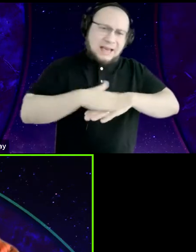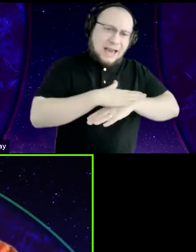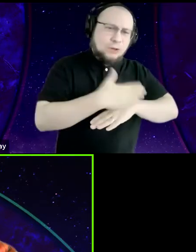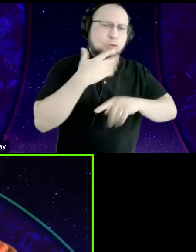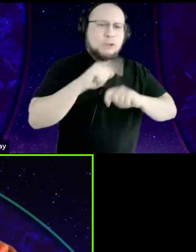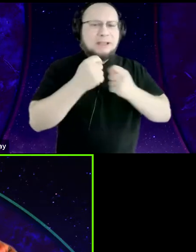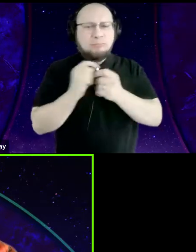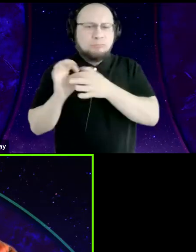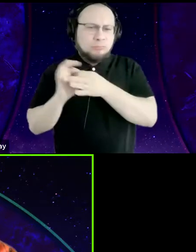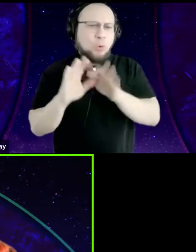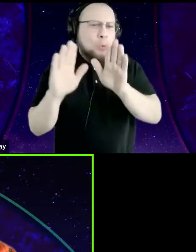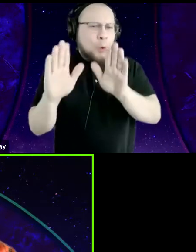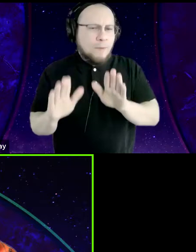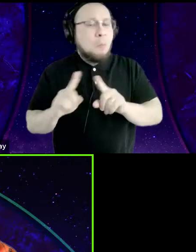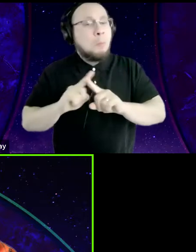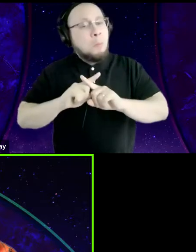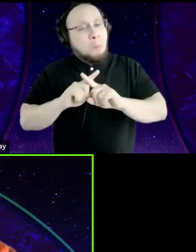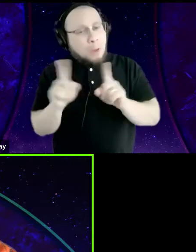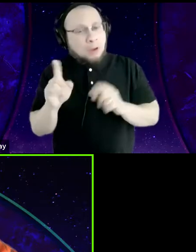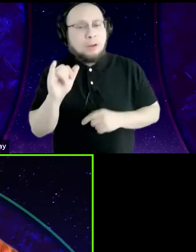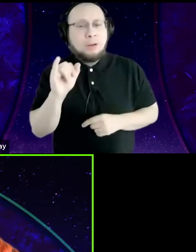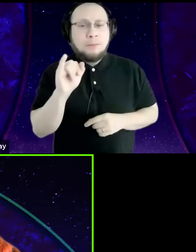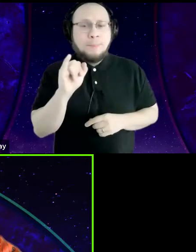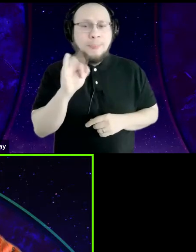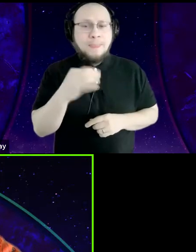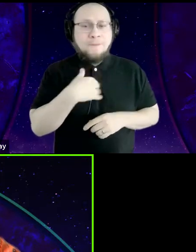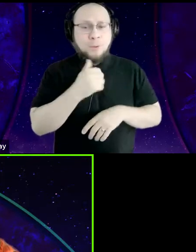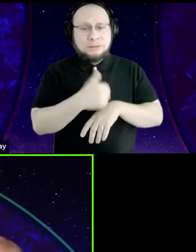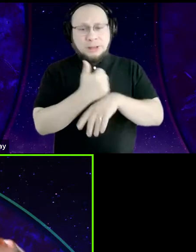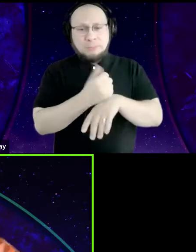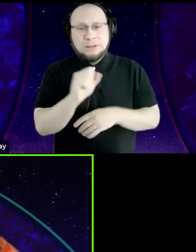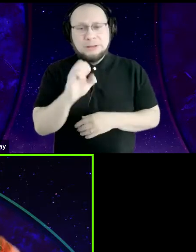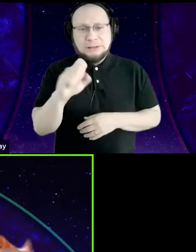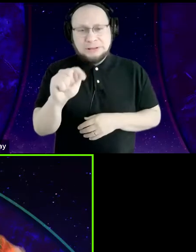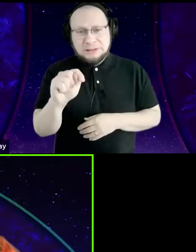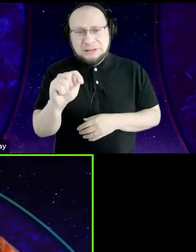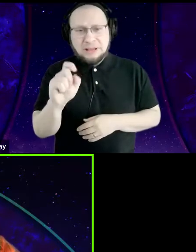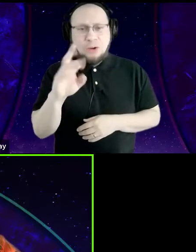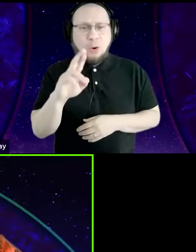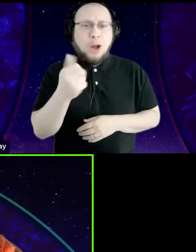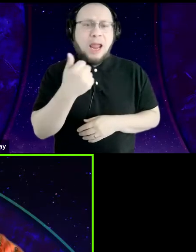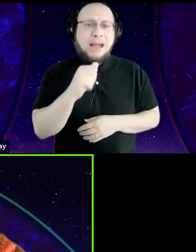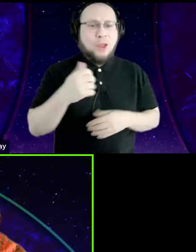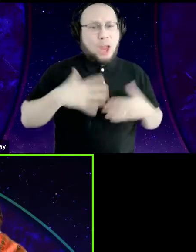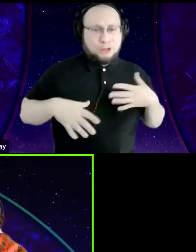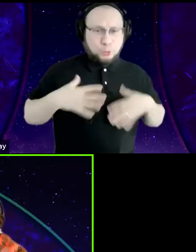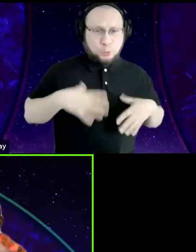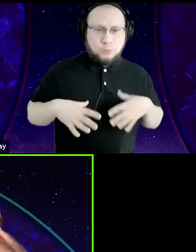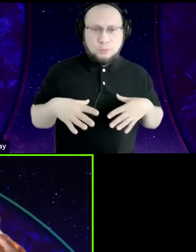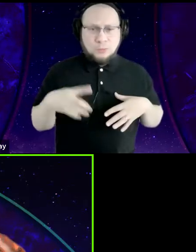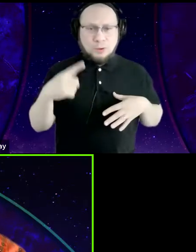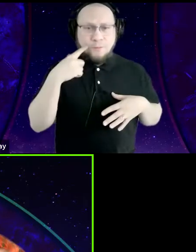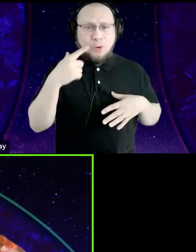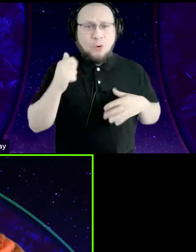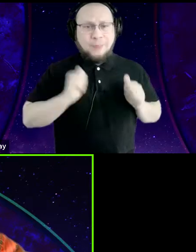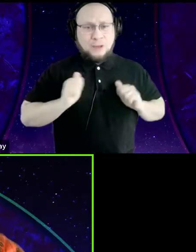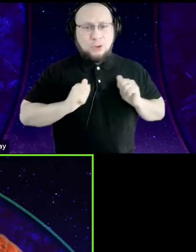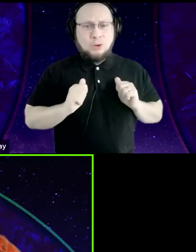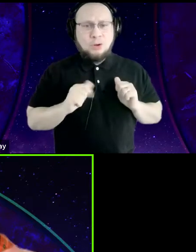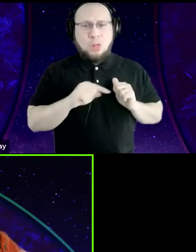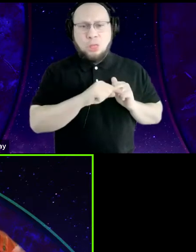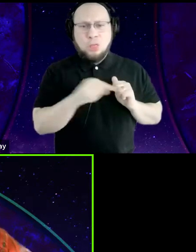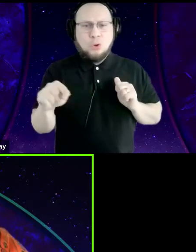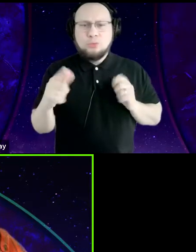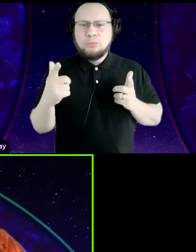wonderful. And however, when we cultivate things like a set or things that are definite or even costume, that those things cannot